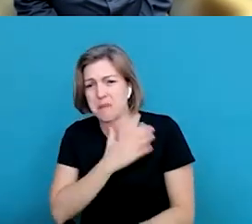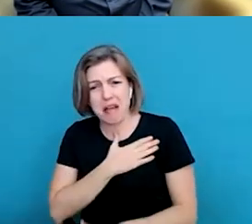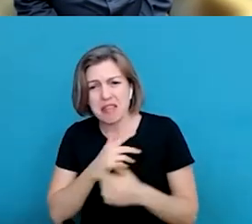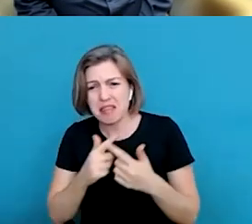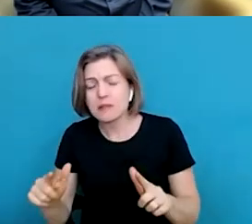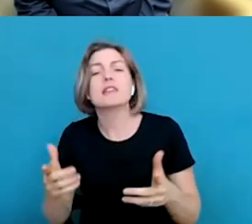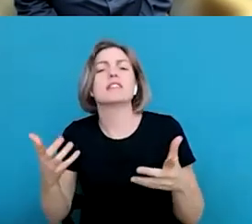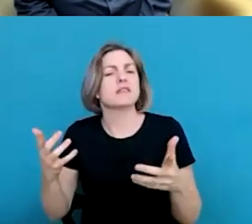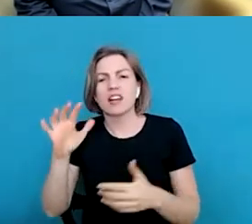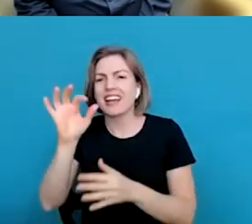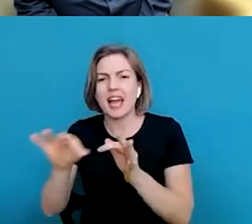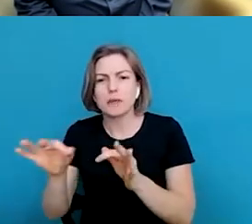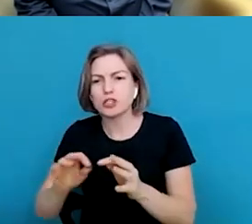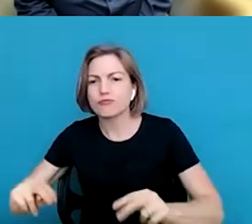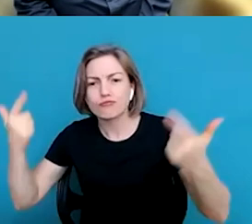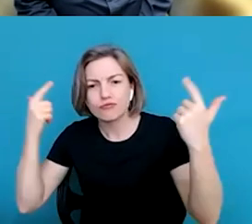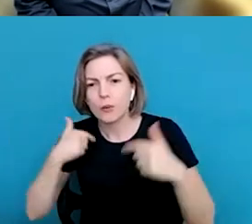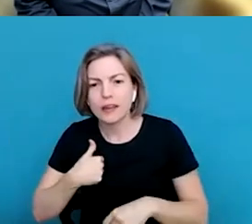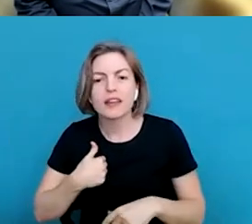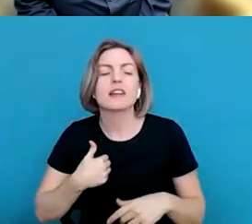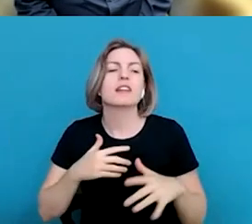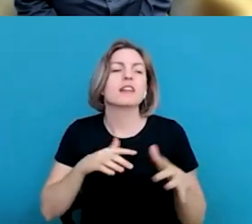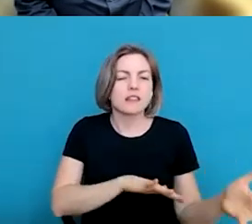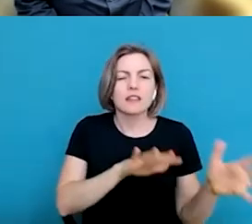That, captions are useless to me. So